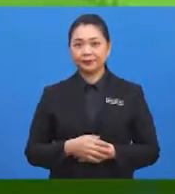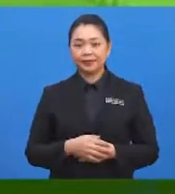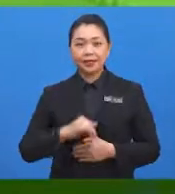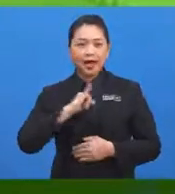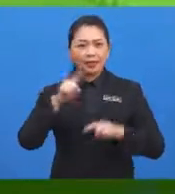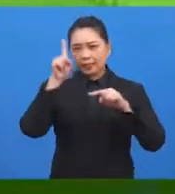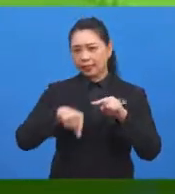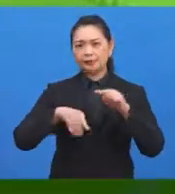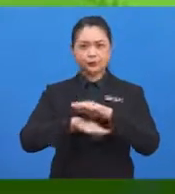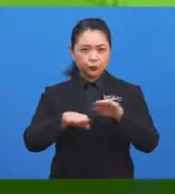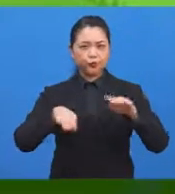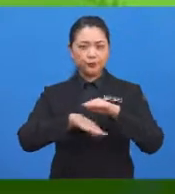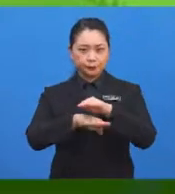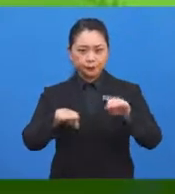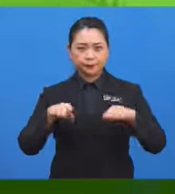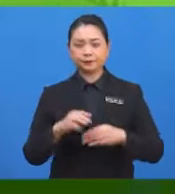I can't swim.